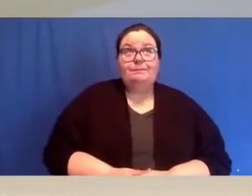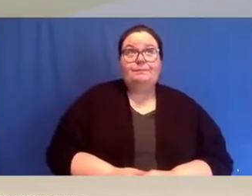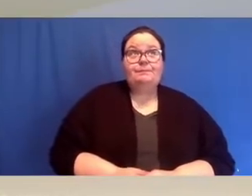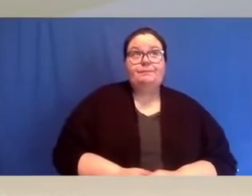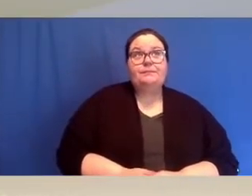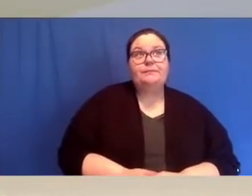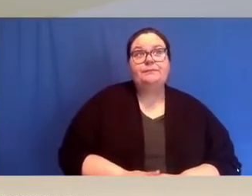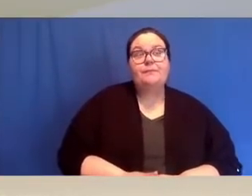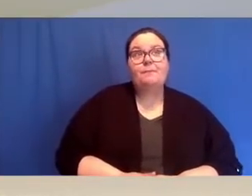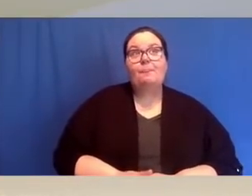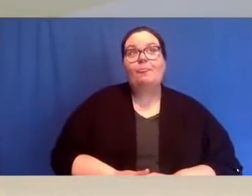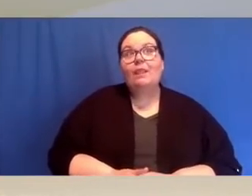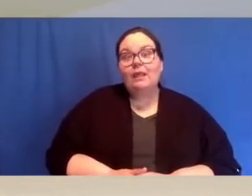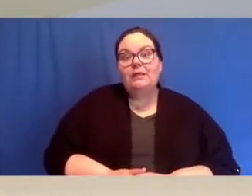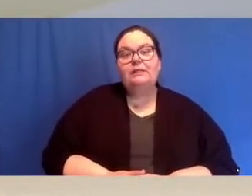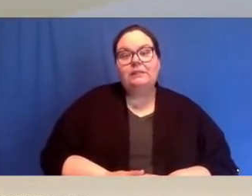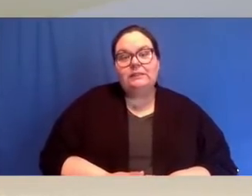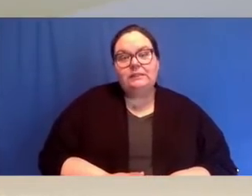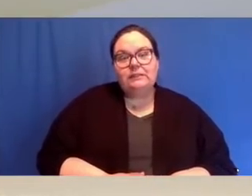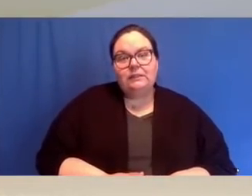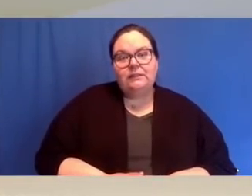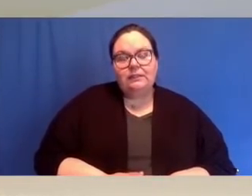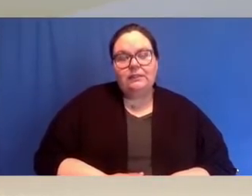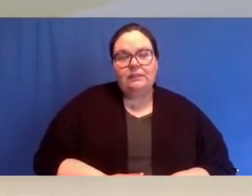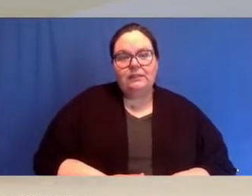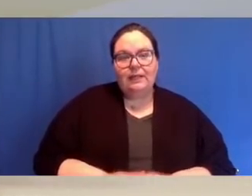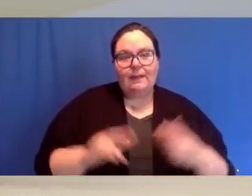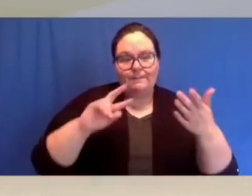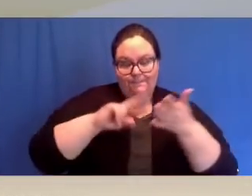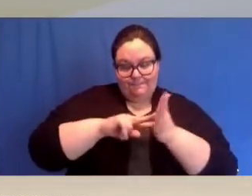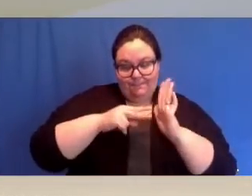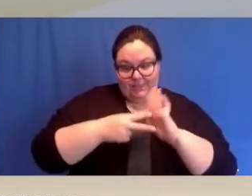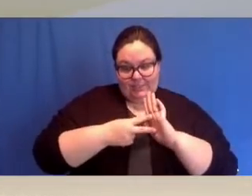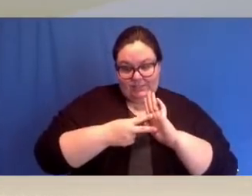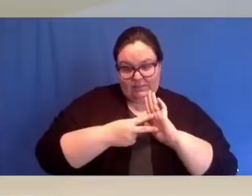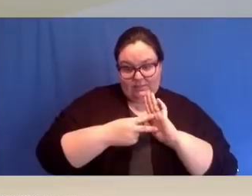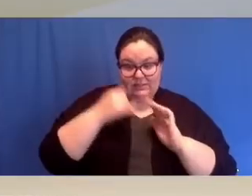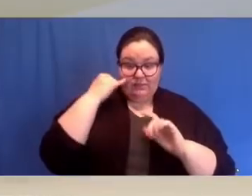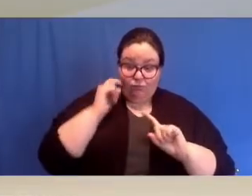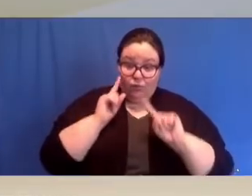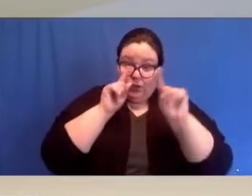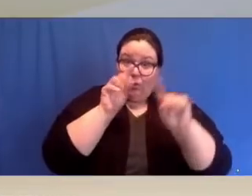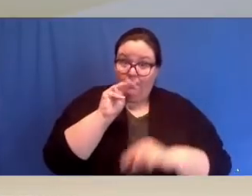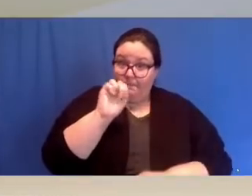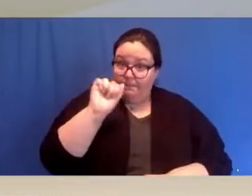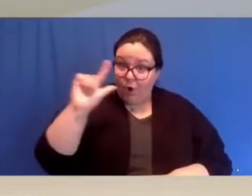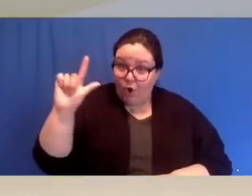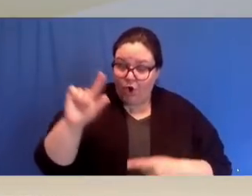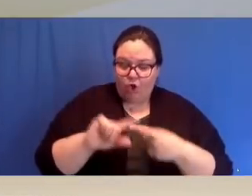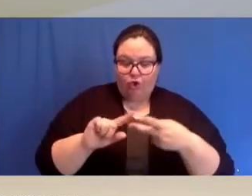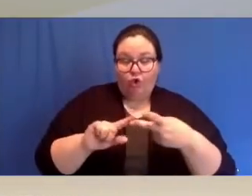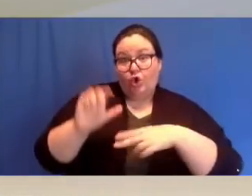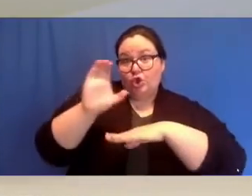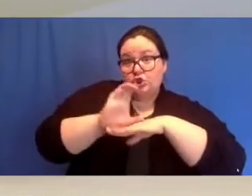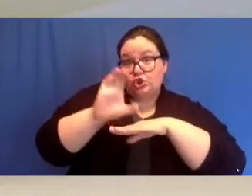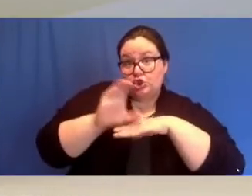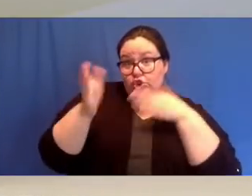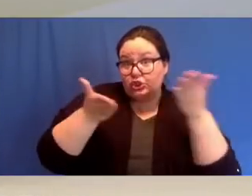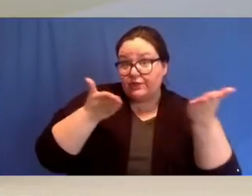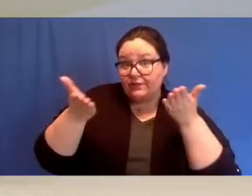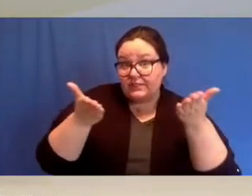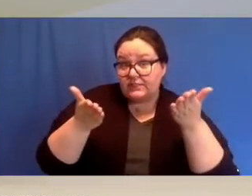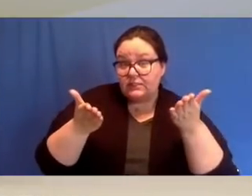it does mean we when we do go to the mall or to the church service, it is